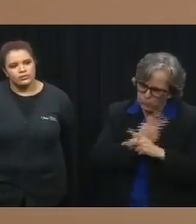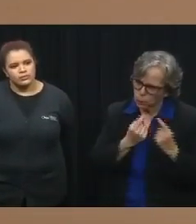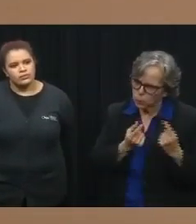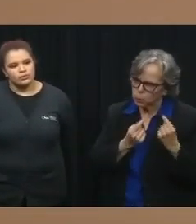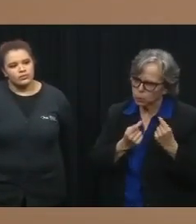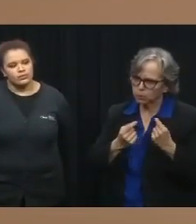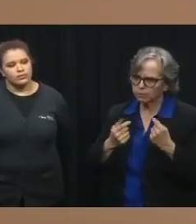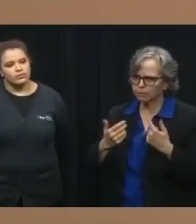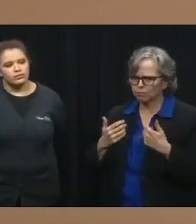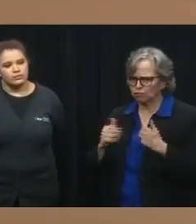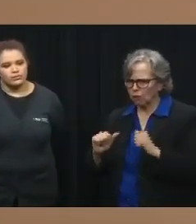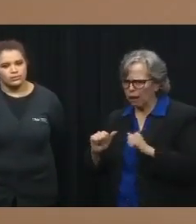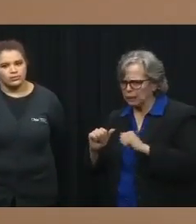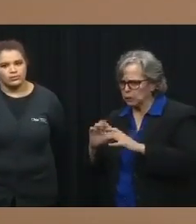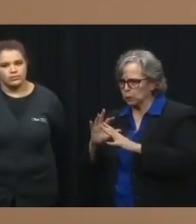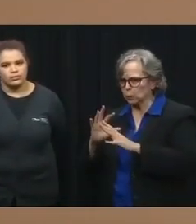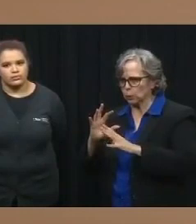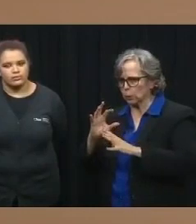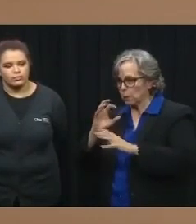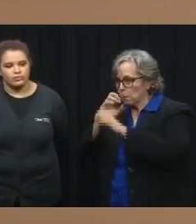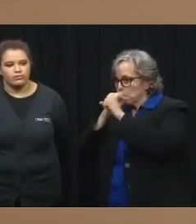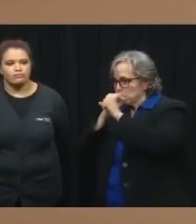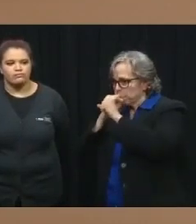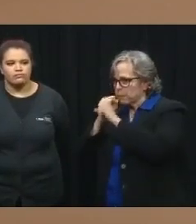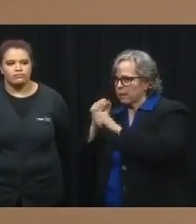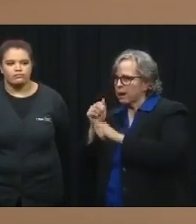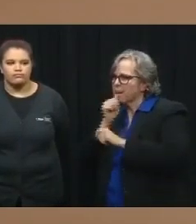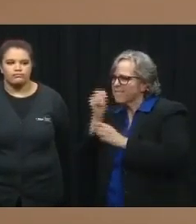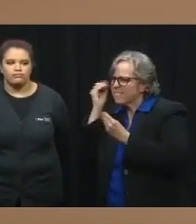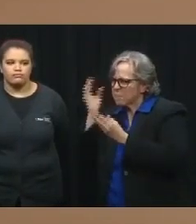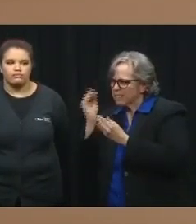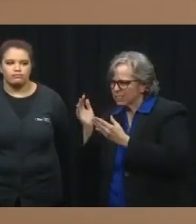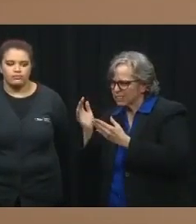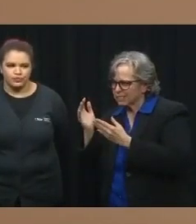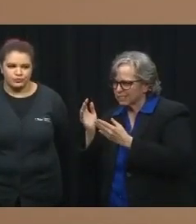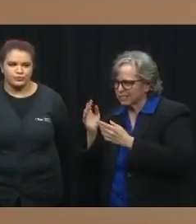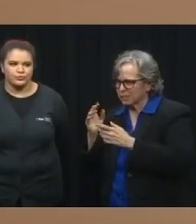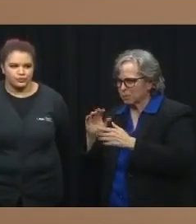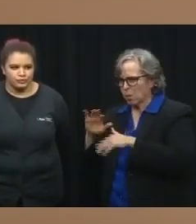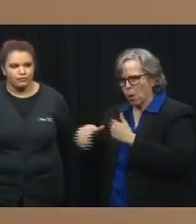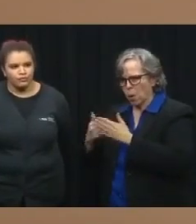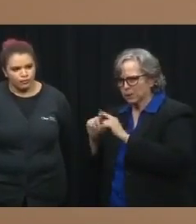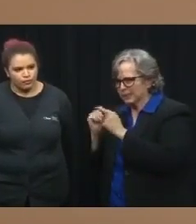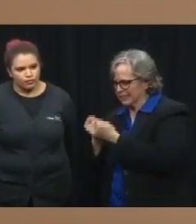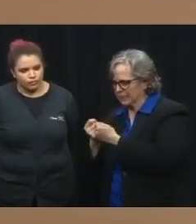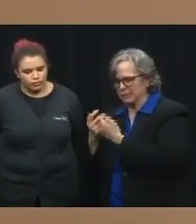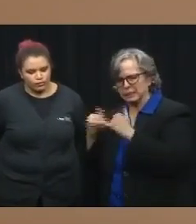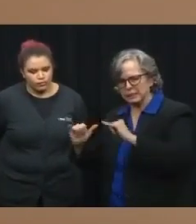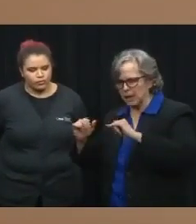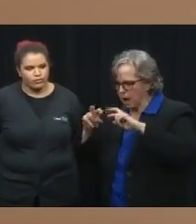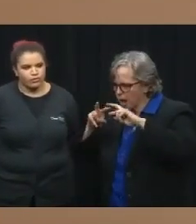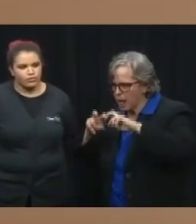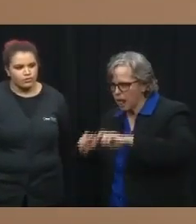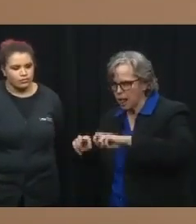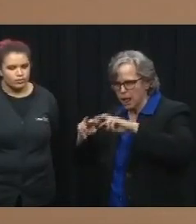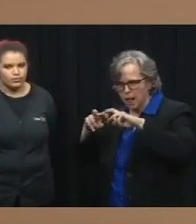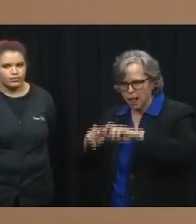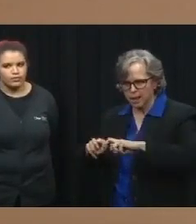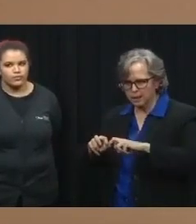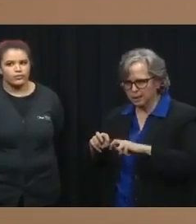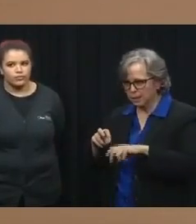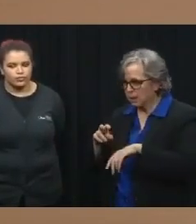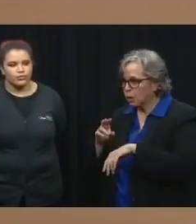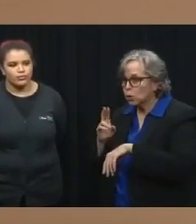but we have a whole team looking at the policy related to that. These are unusual times and an unprecedented situation, and